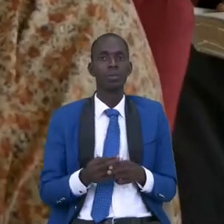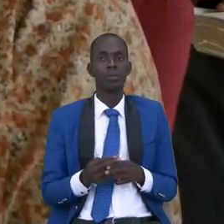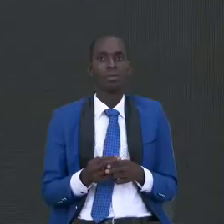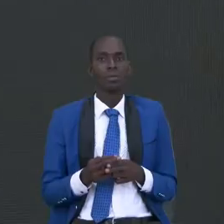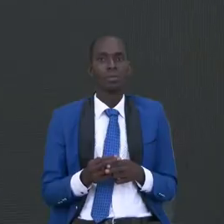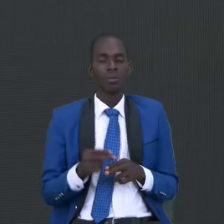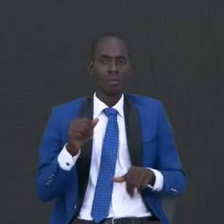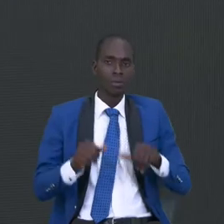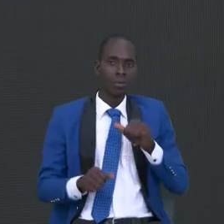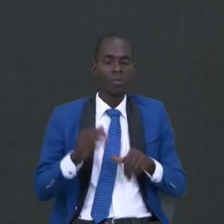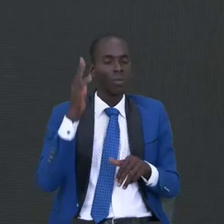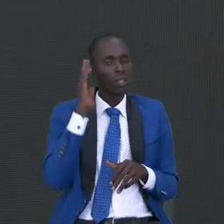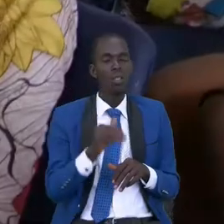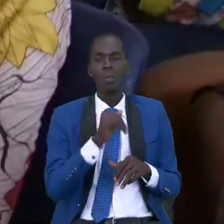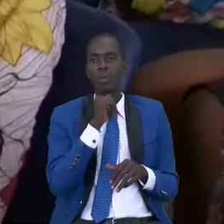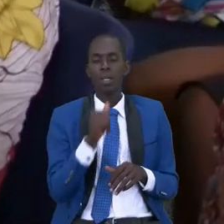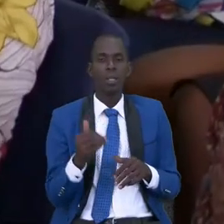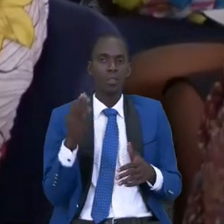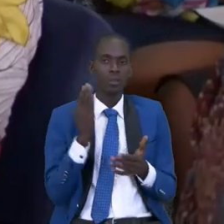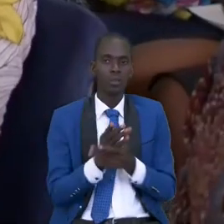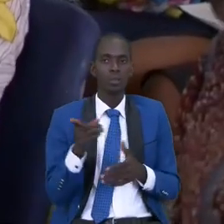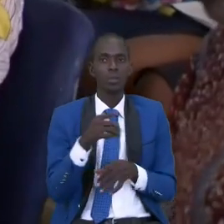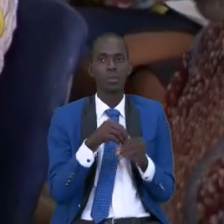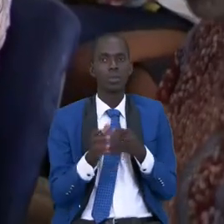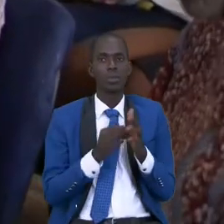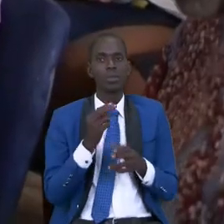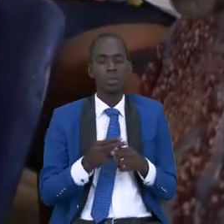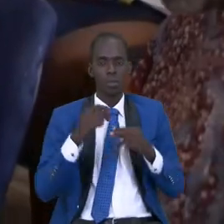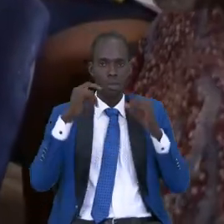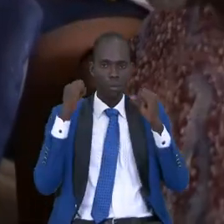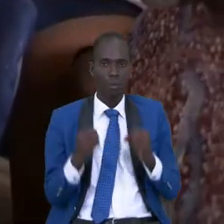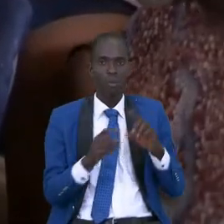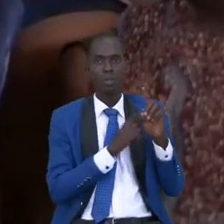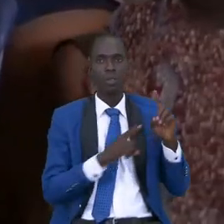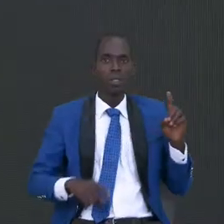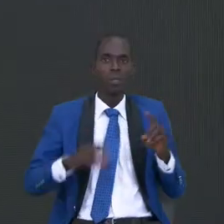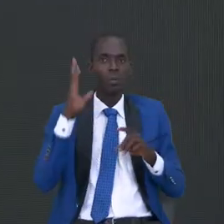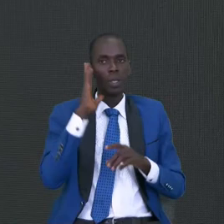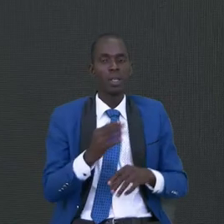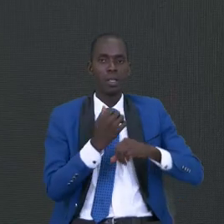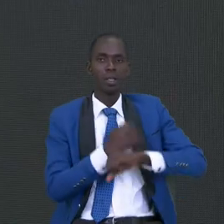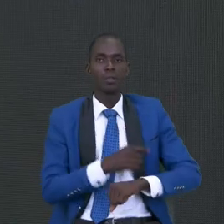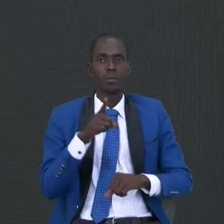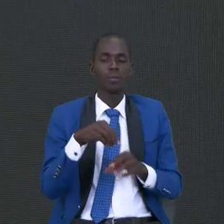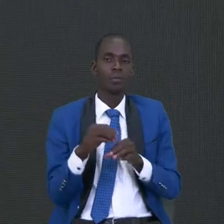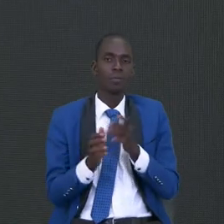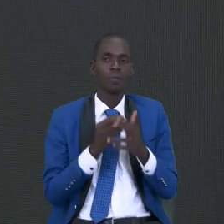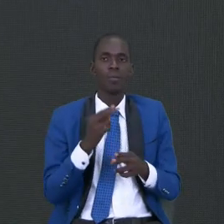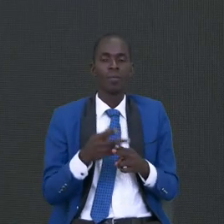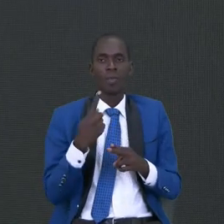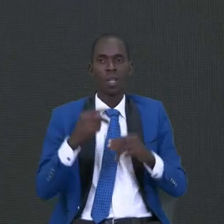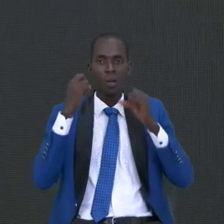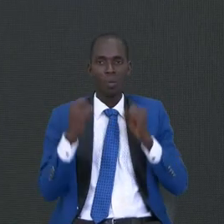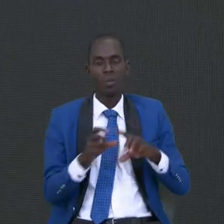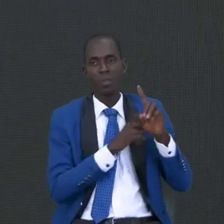Unbelief will not hinder you. The power of the Lord will protect you. The power of the Lord